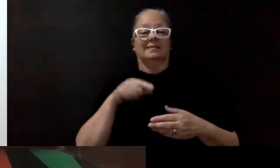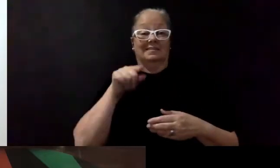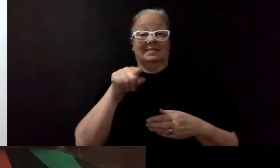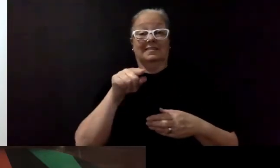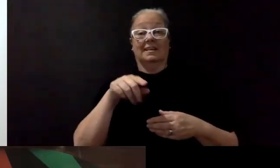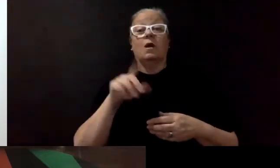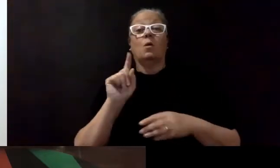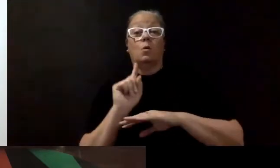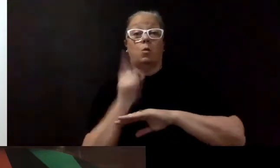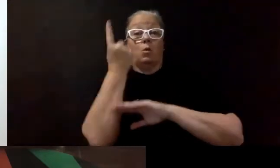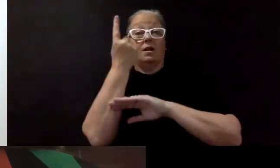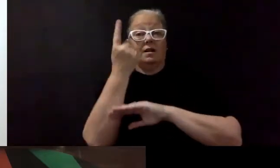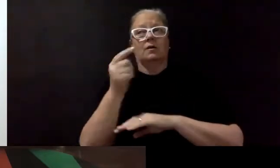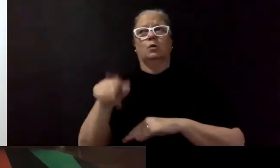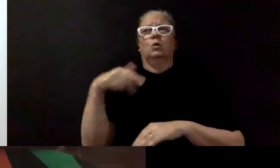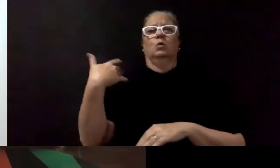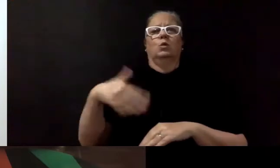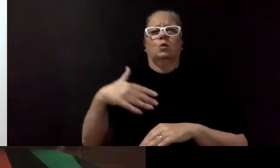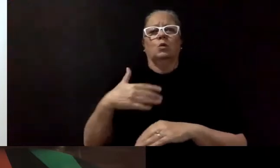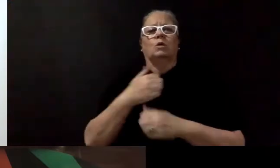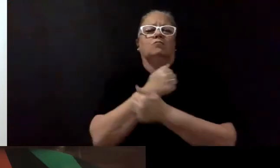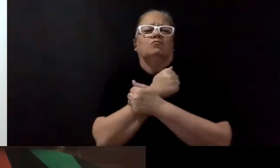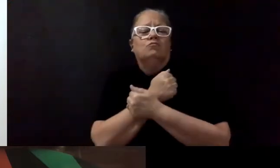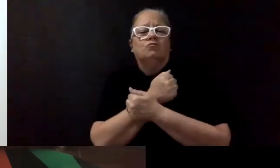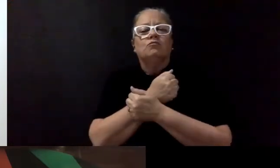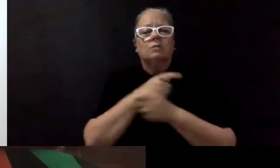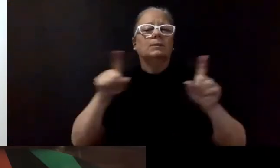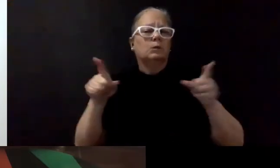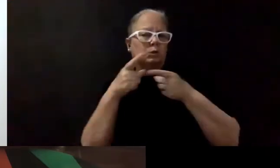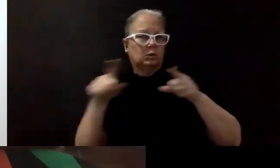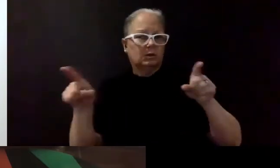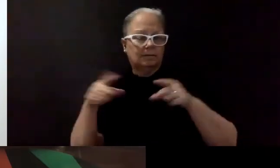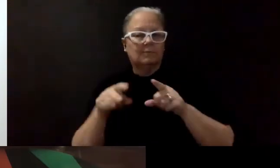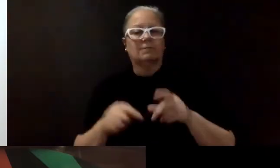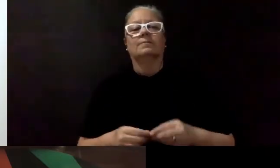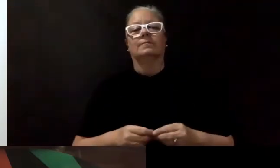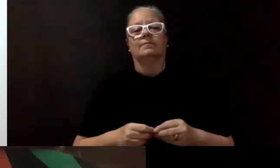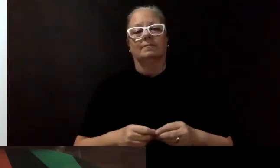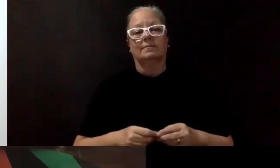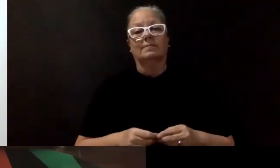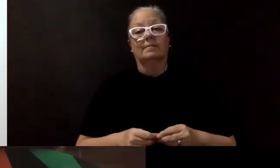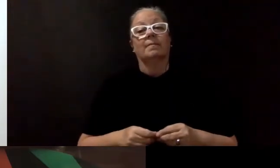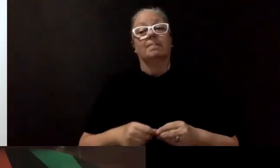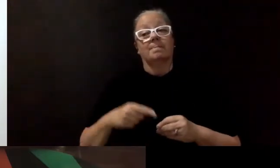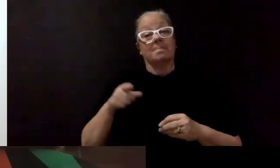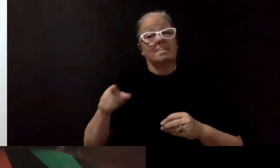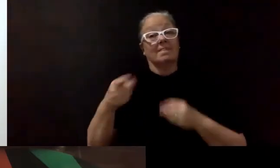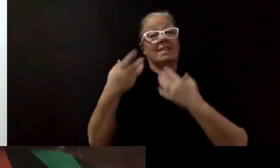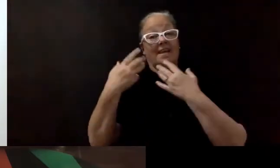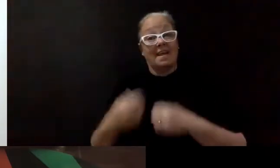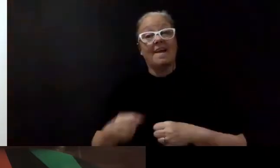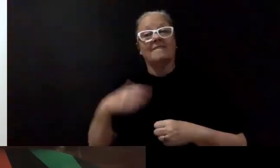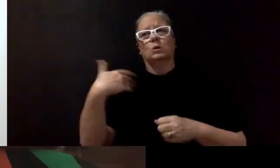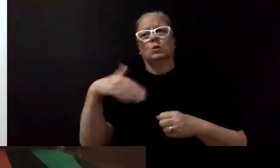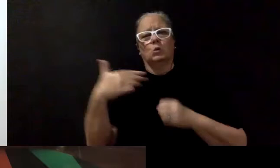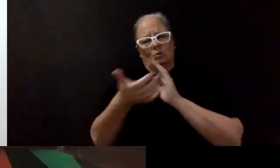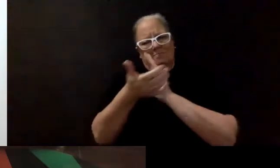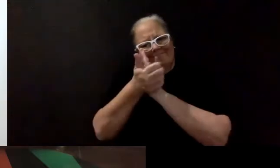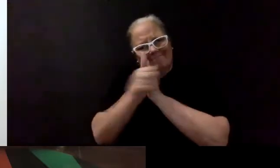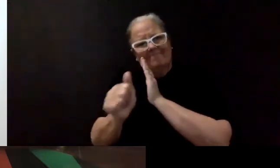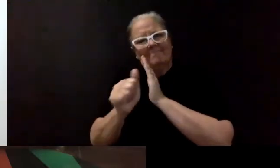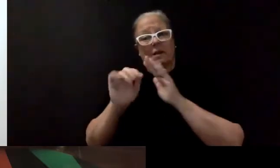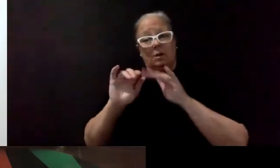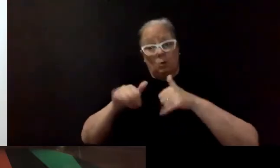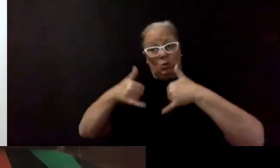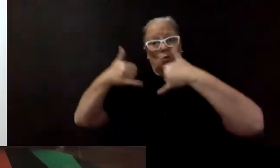Music. Matthew received the 2018 AIMS Emerging Talent Award for his work with